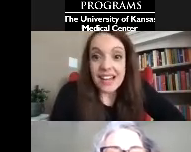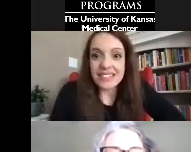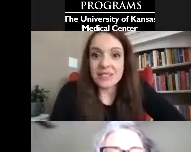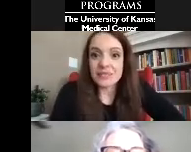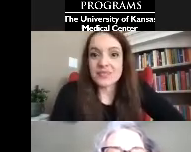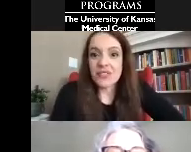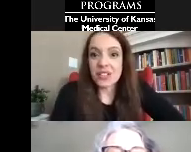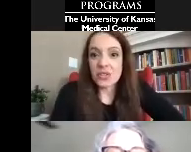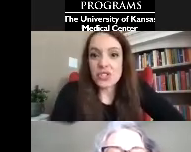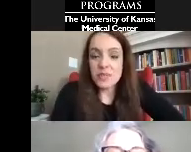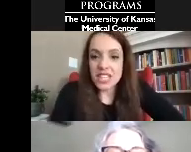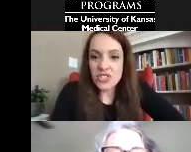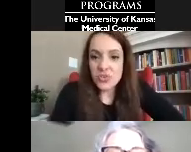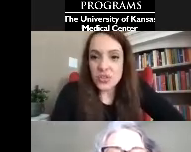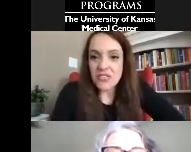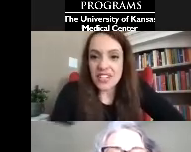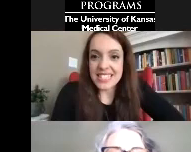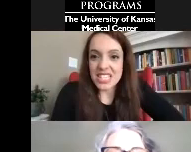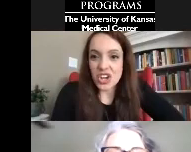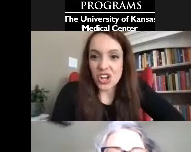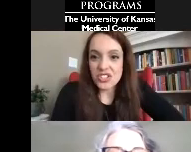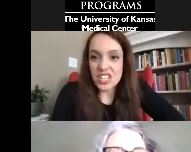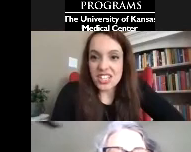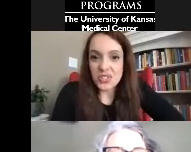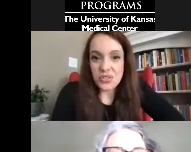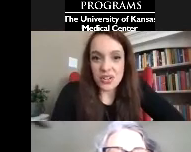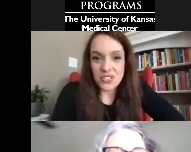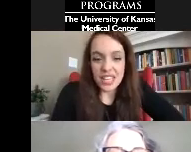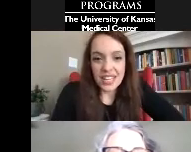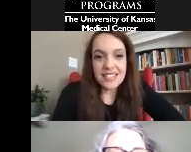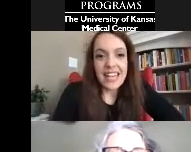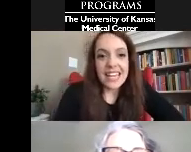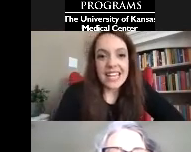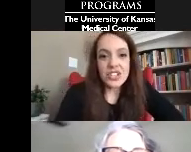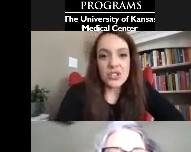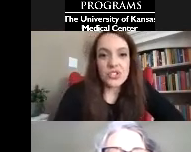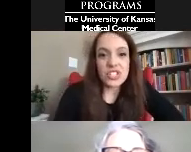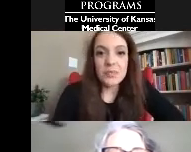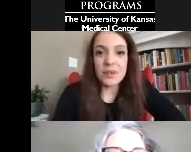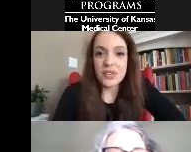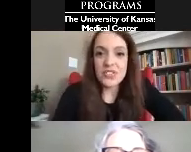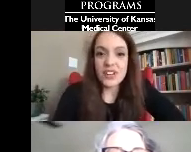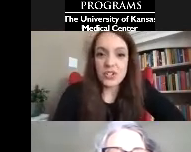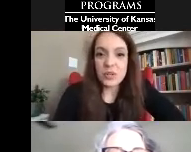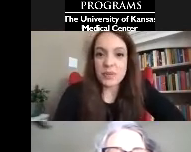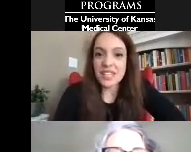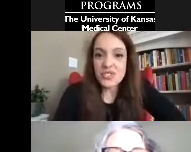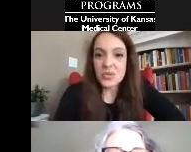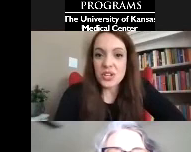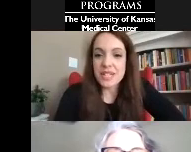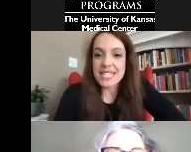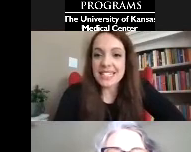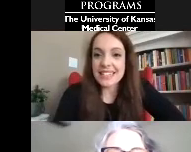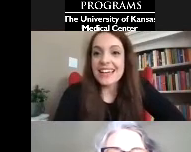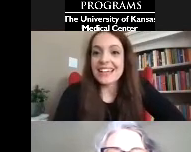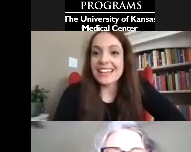Calverley Fellowship in History of Anesthesiology in 2008, and the Eugene Pierce Fellowship in History